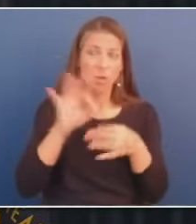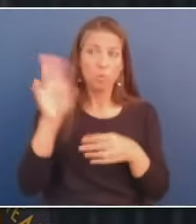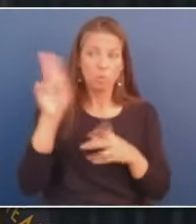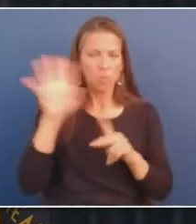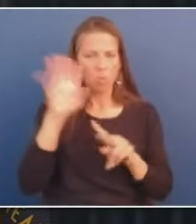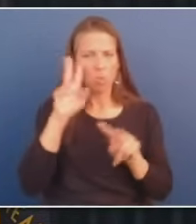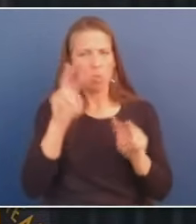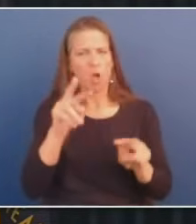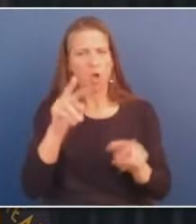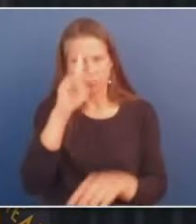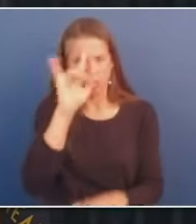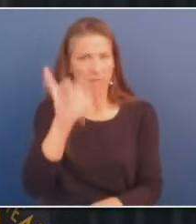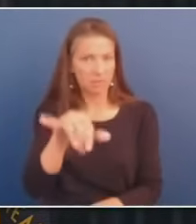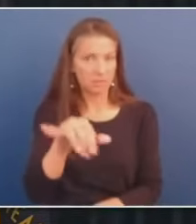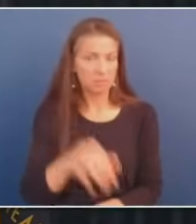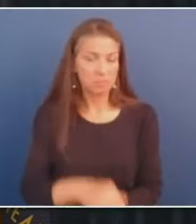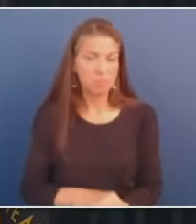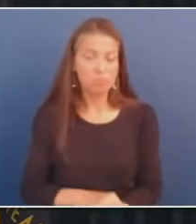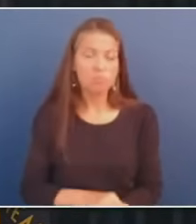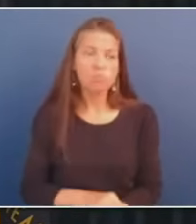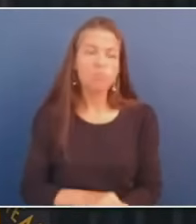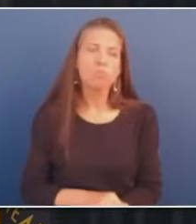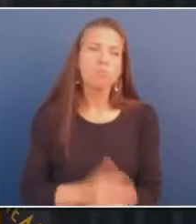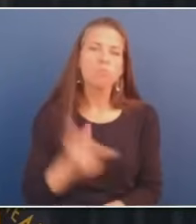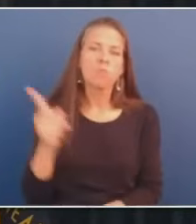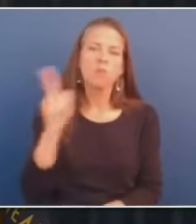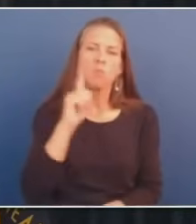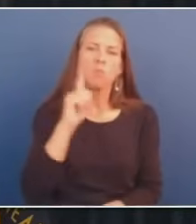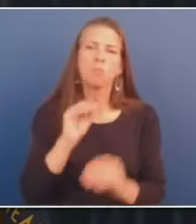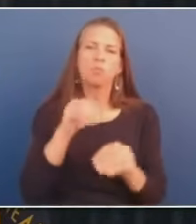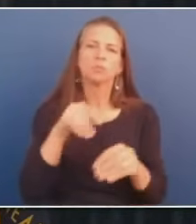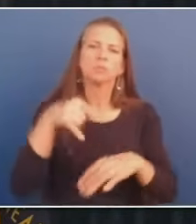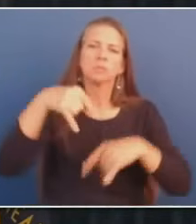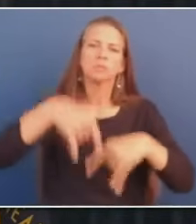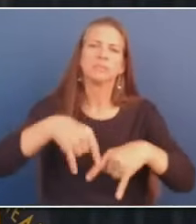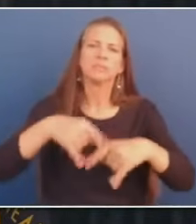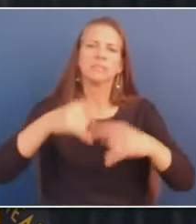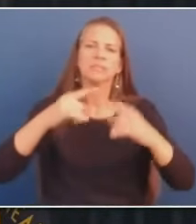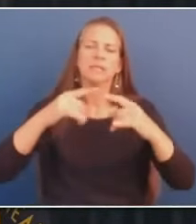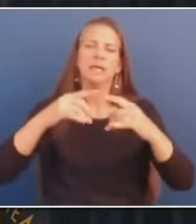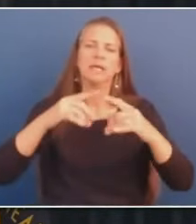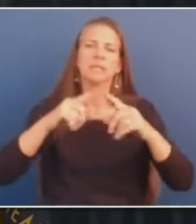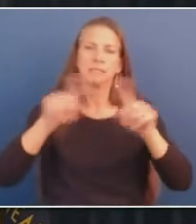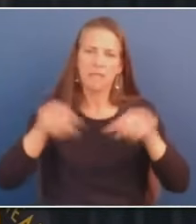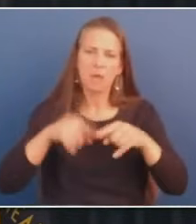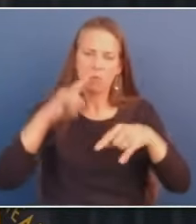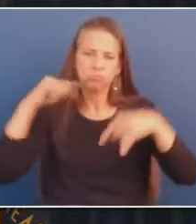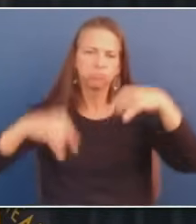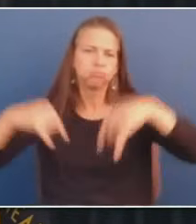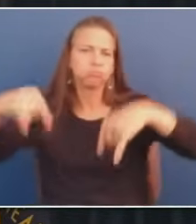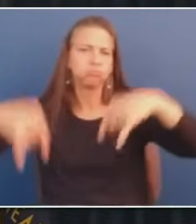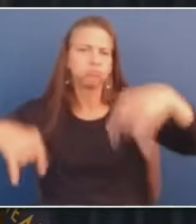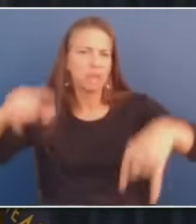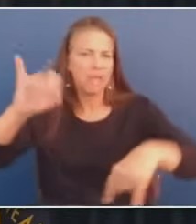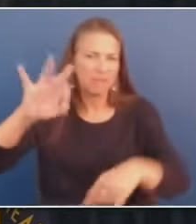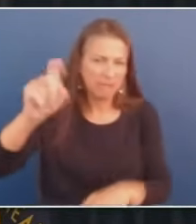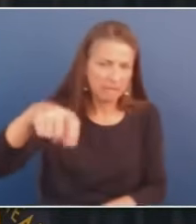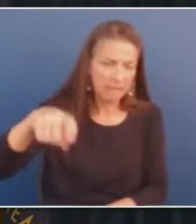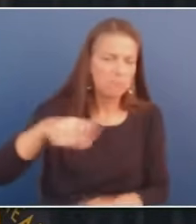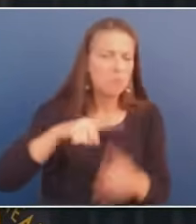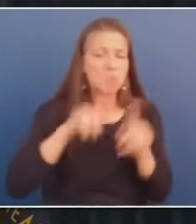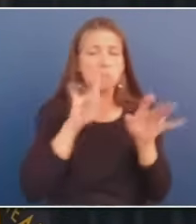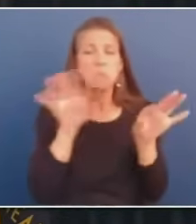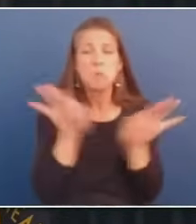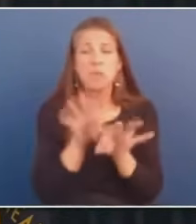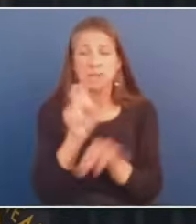our roadways. And we'll place barricades and signs, though, as needed. But the most important thing, though, is to turn around and